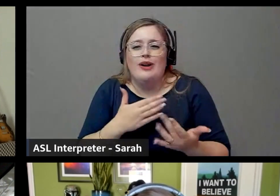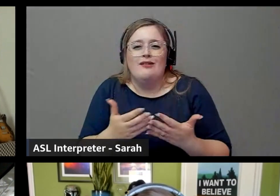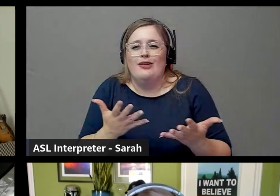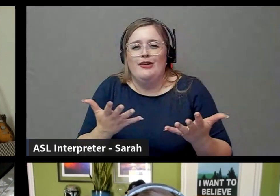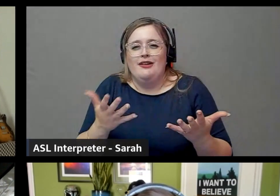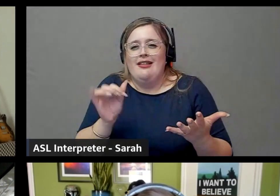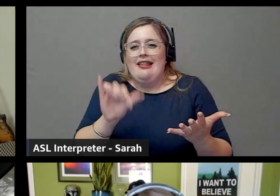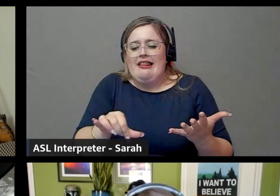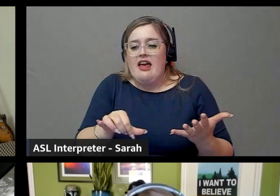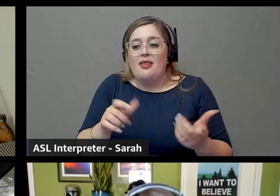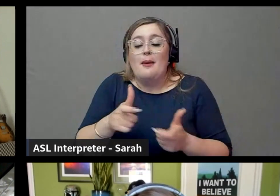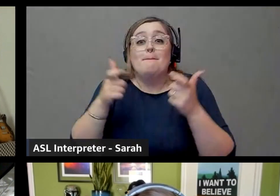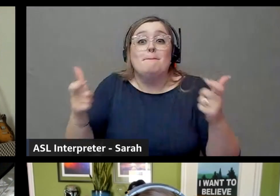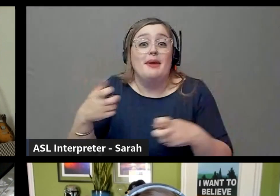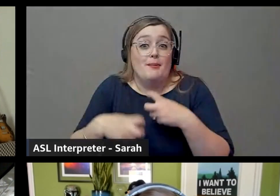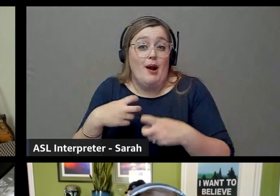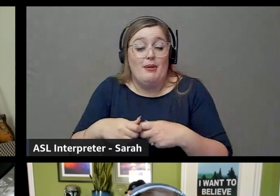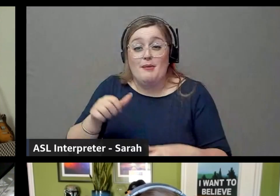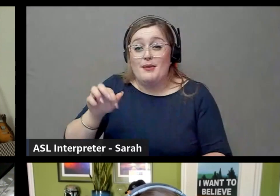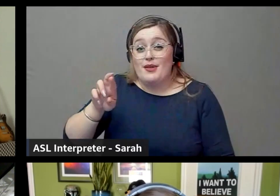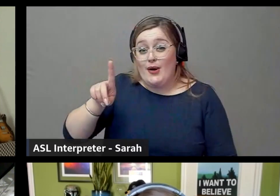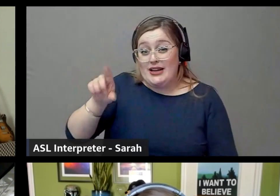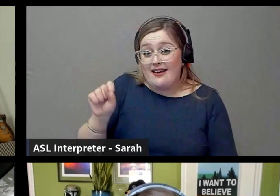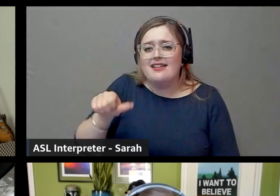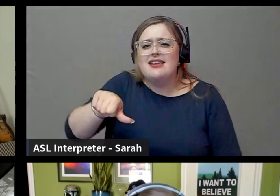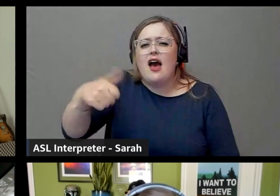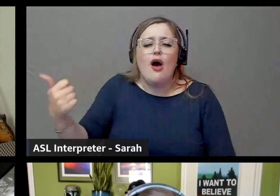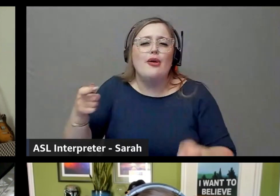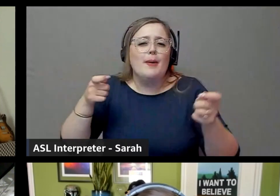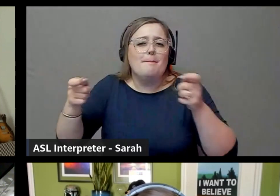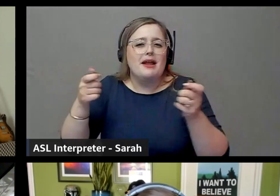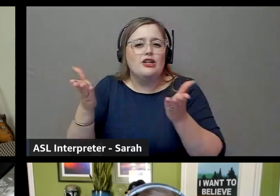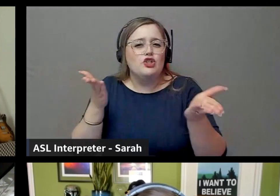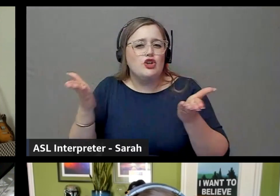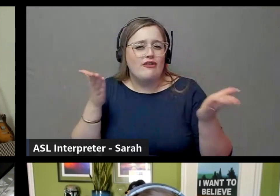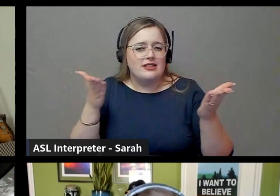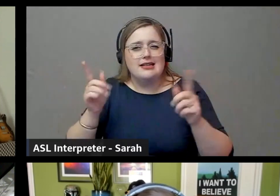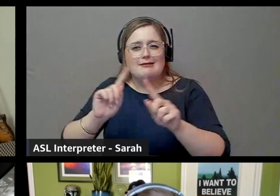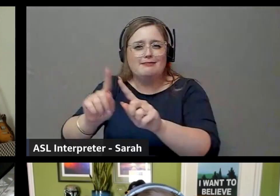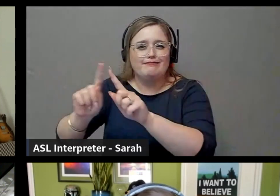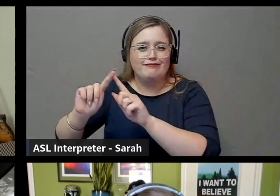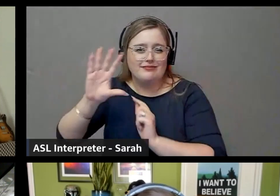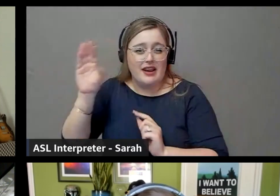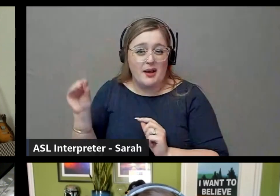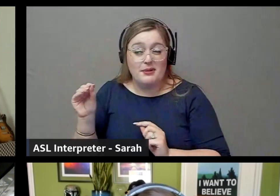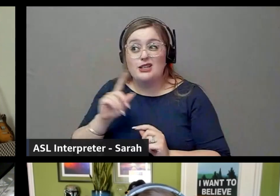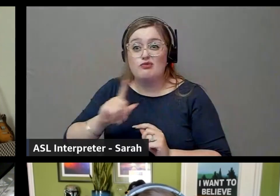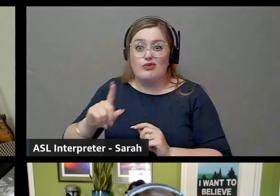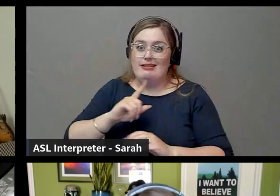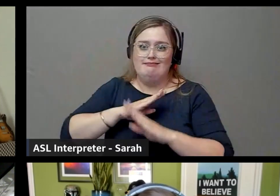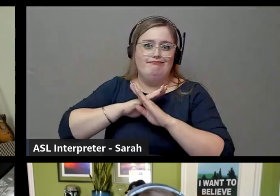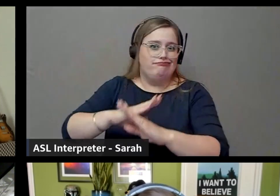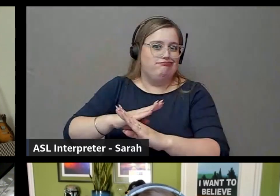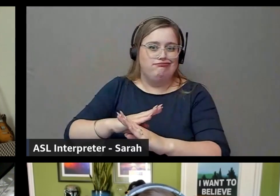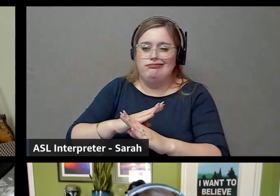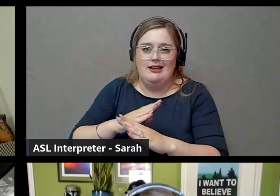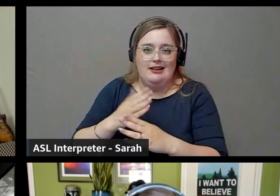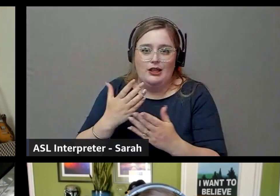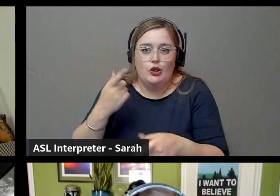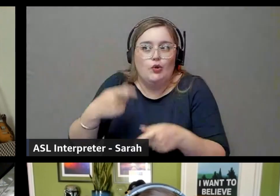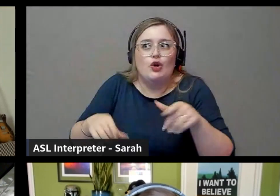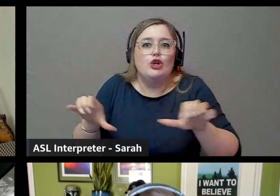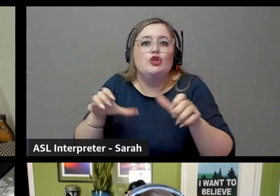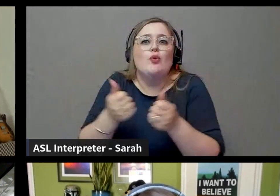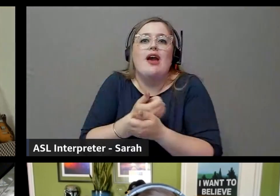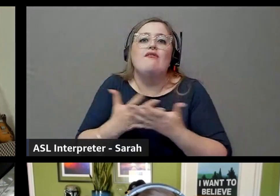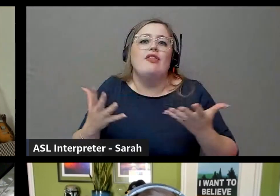with RDS and other similar managed services from other companies is that in the past you were locked down, so you couldn't quite do everything you